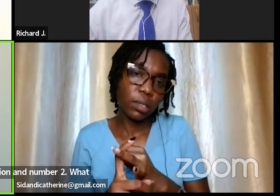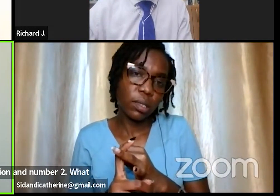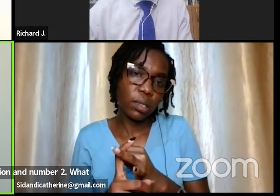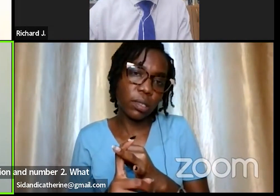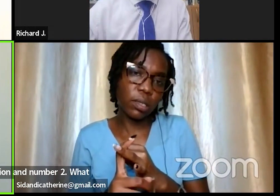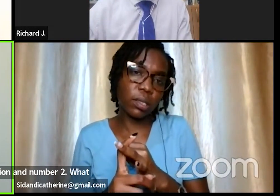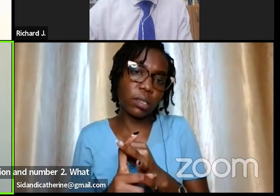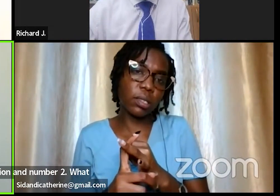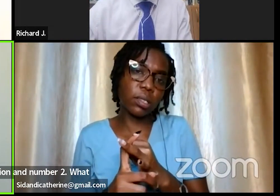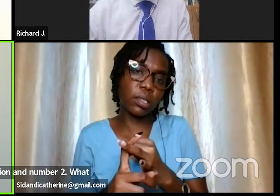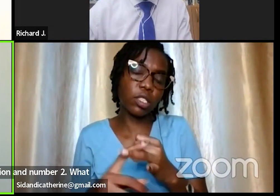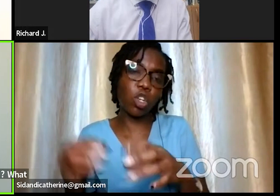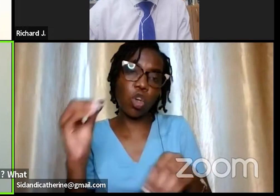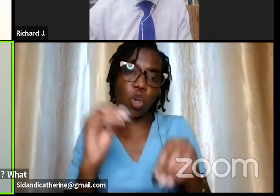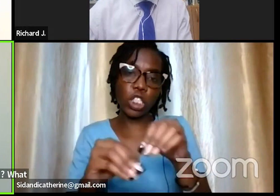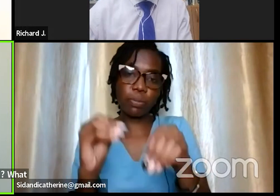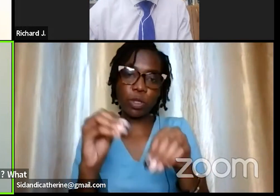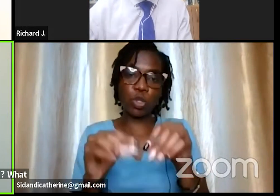is your contribution